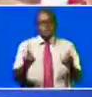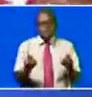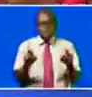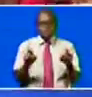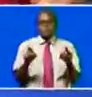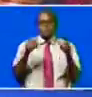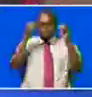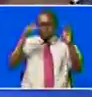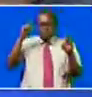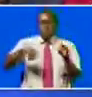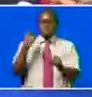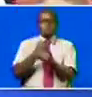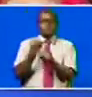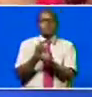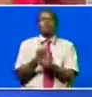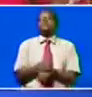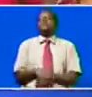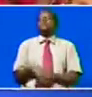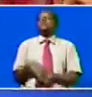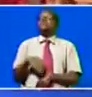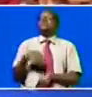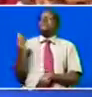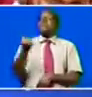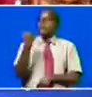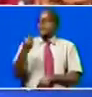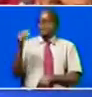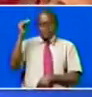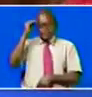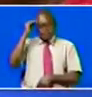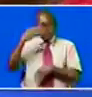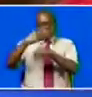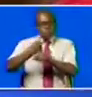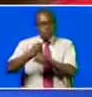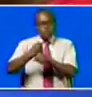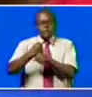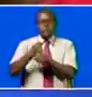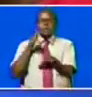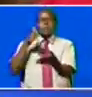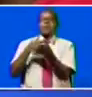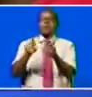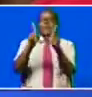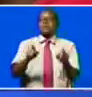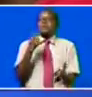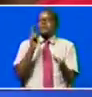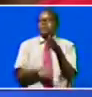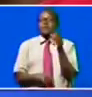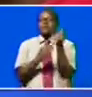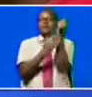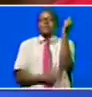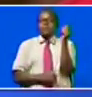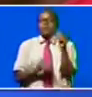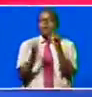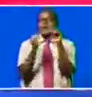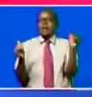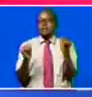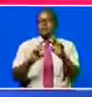pressure to perform. Late May, education stakeholders in Baringo County banned mock exams, citing poor level of preparedness